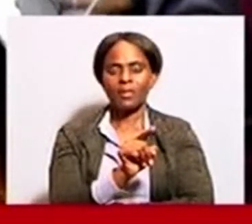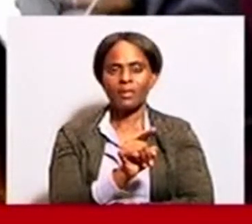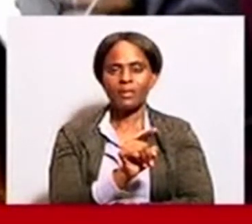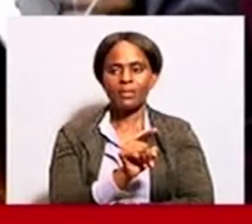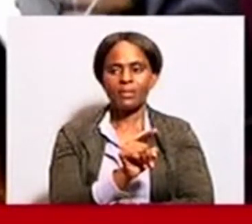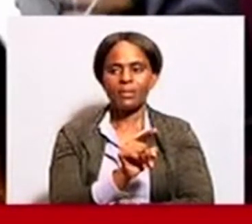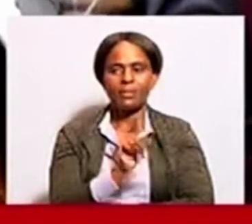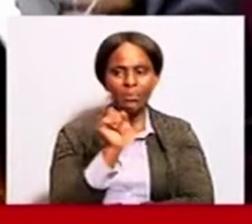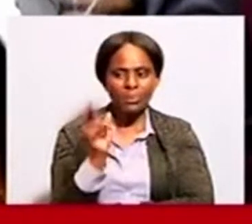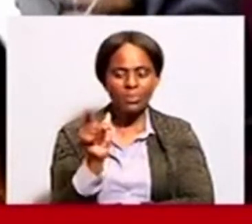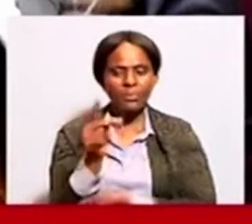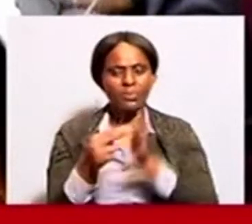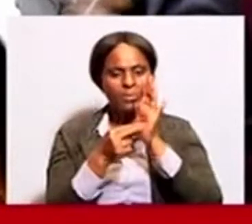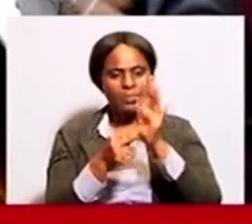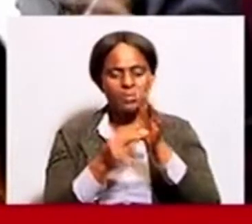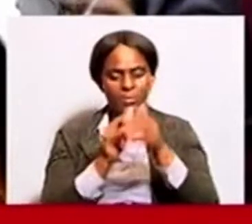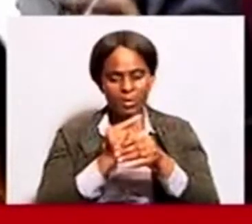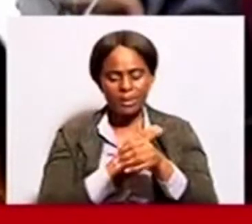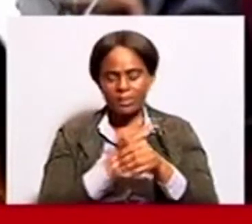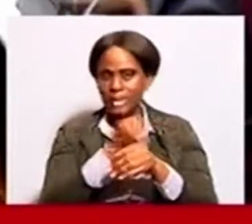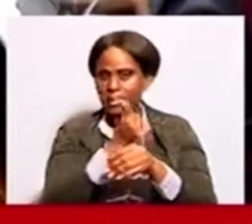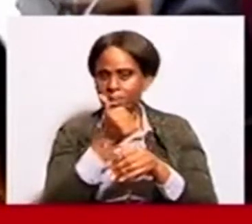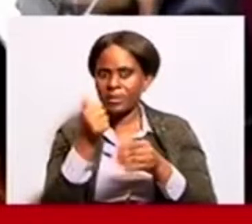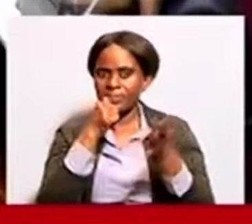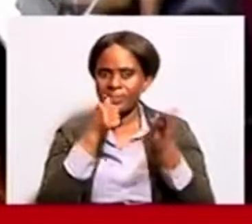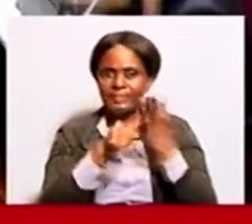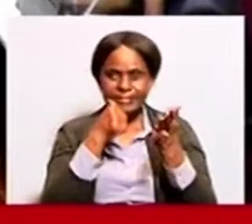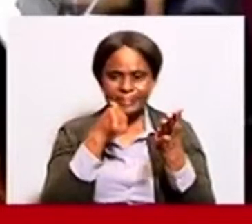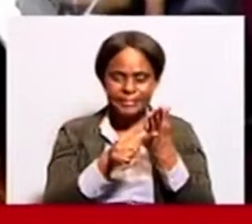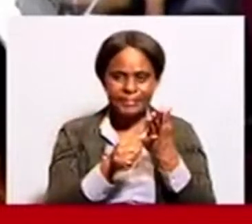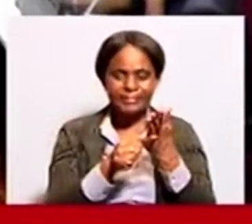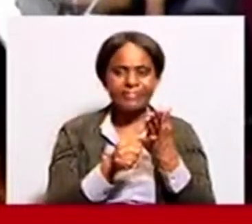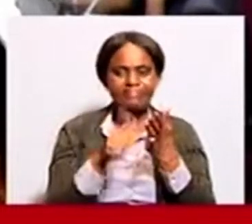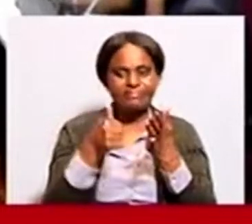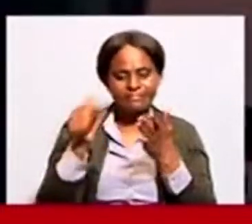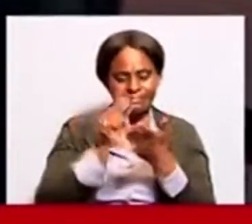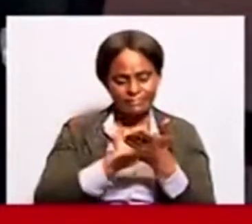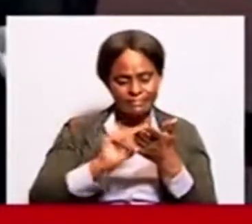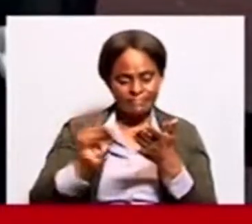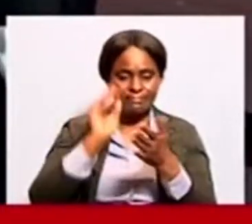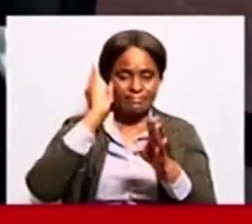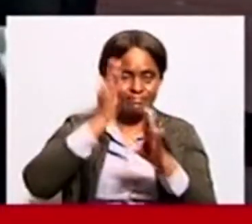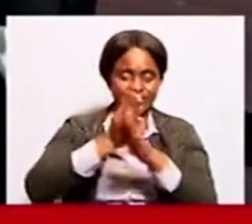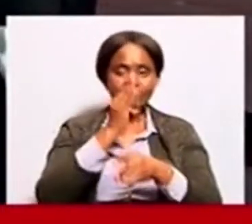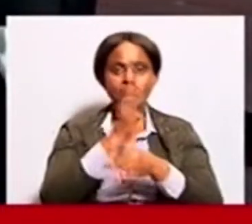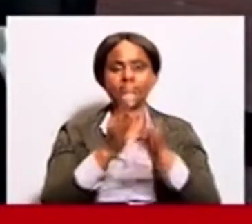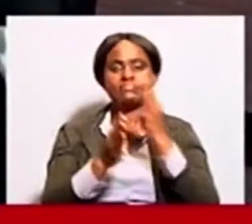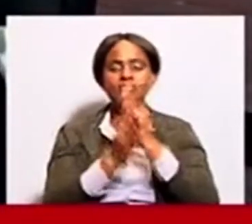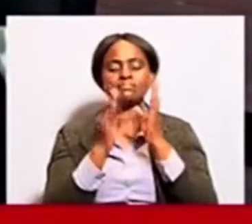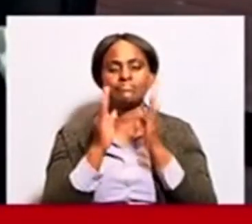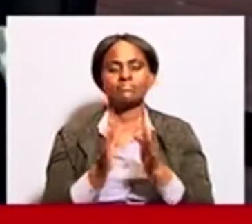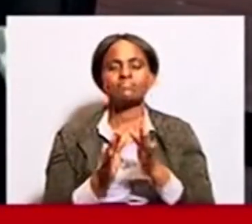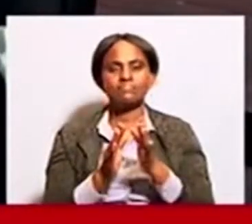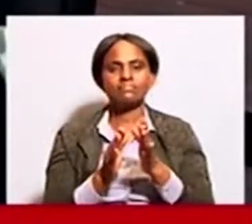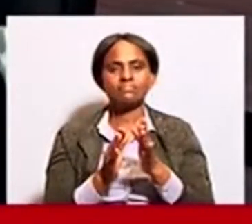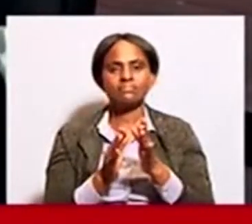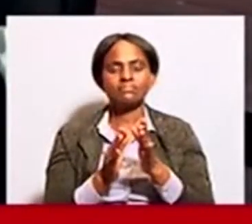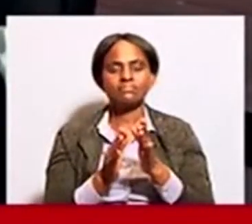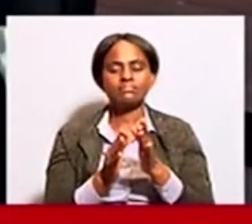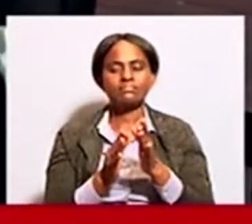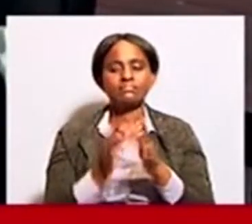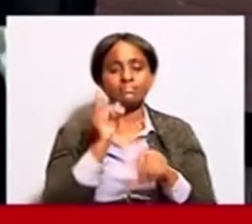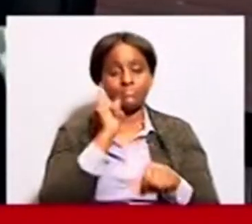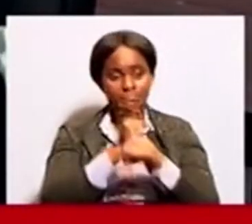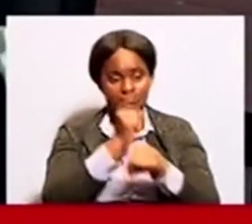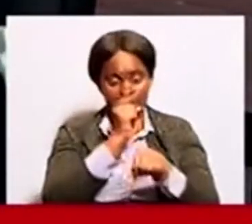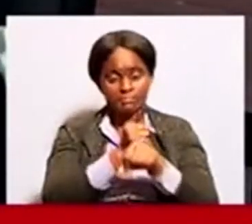Can you show us any letter that you wrote to the contractor to warn the